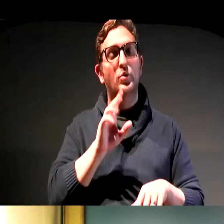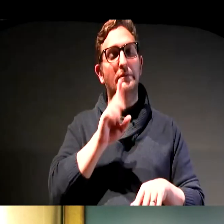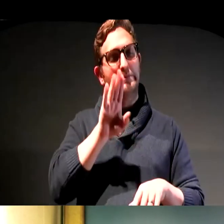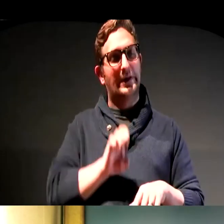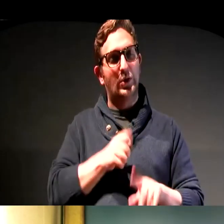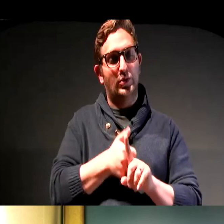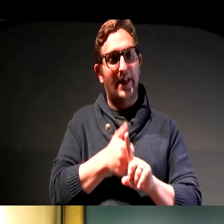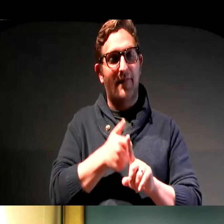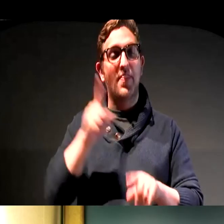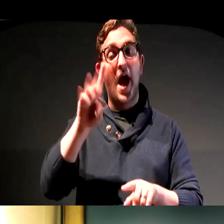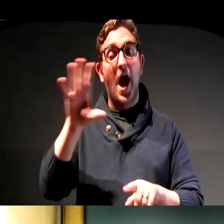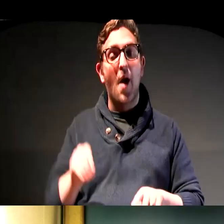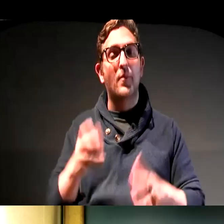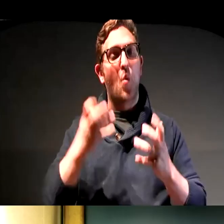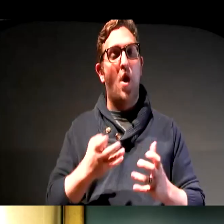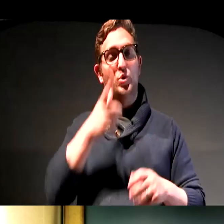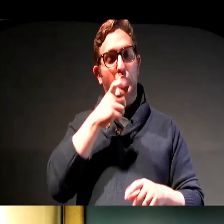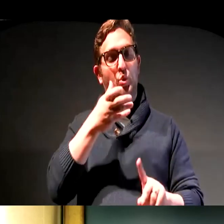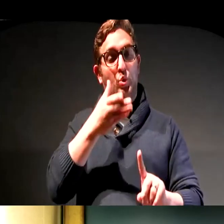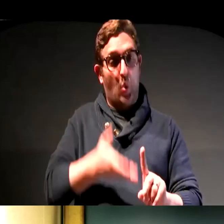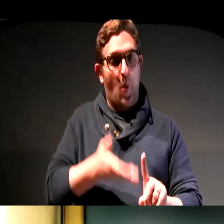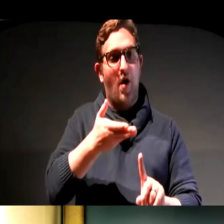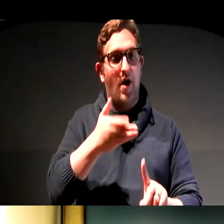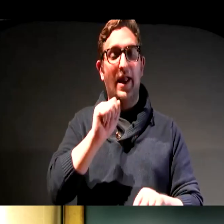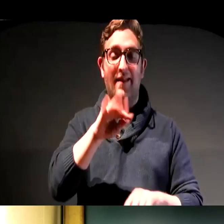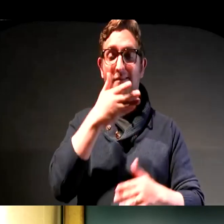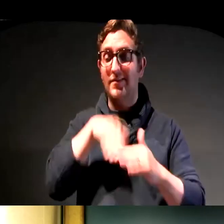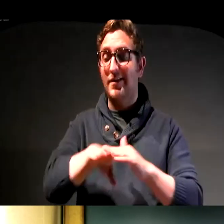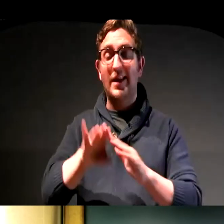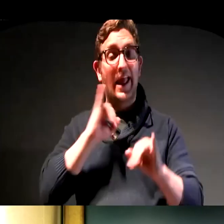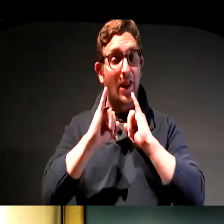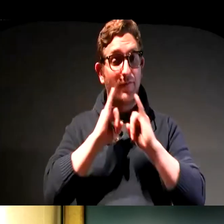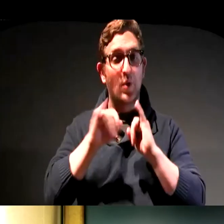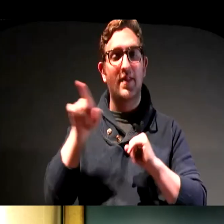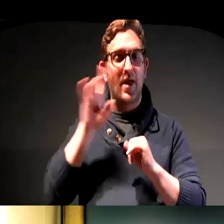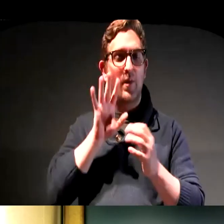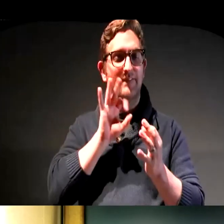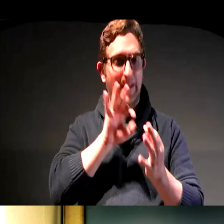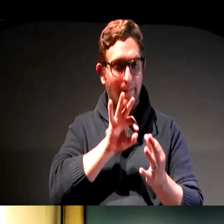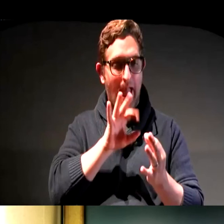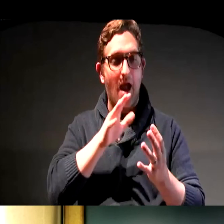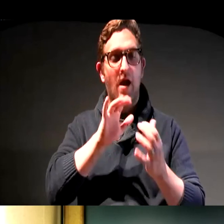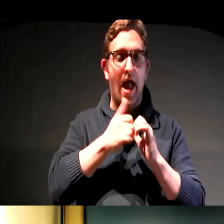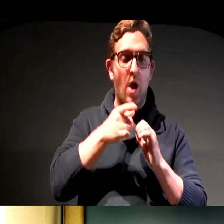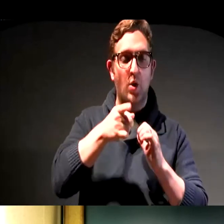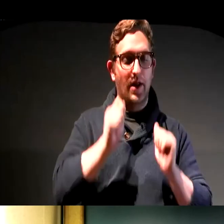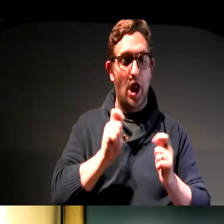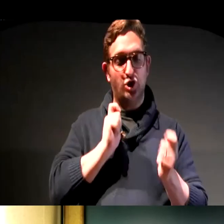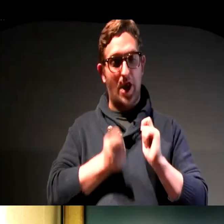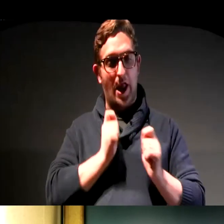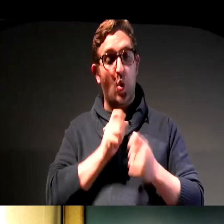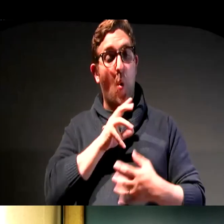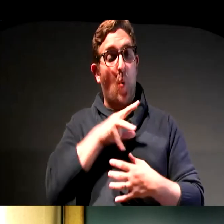are. If you can do a mock interview and get feedback on things that you can change within